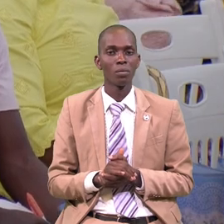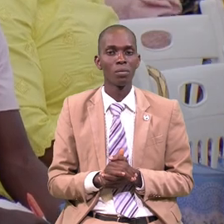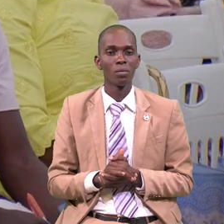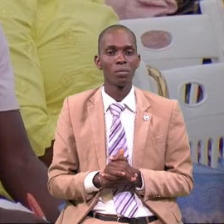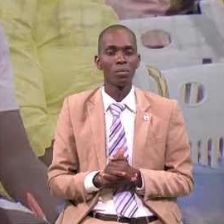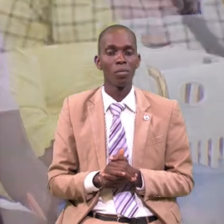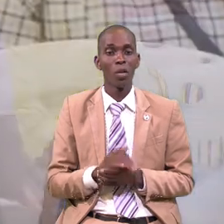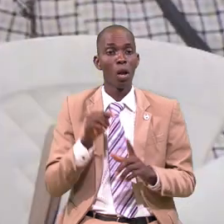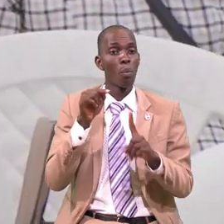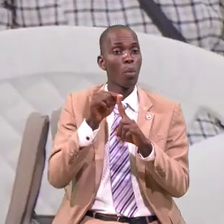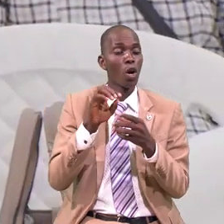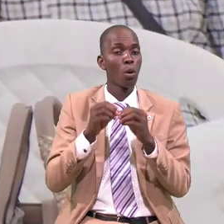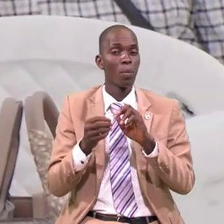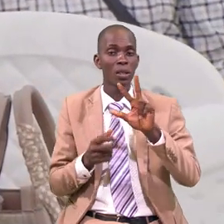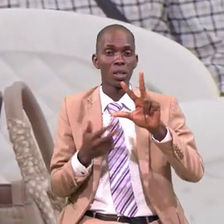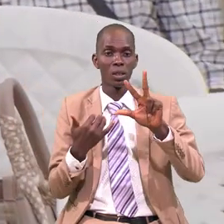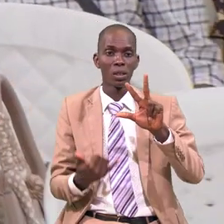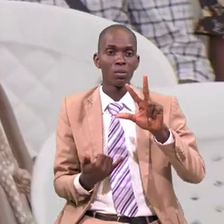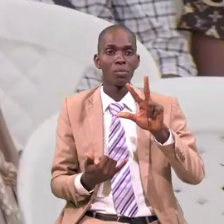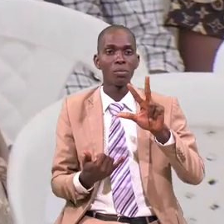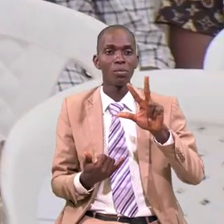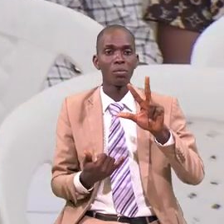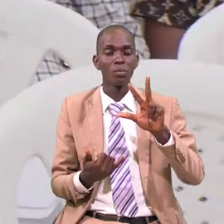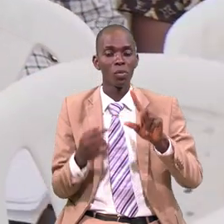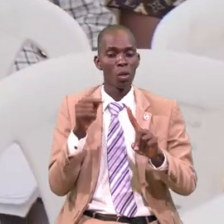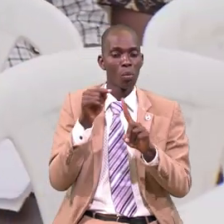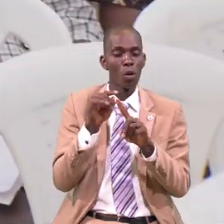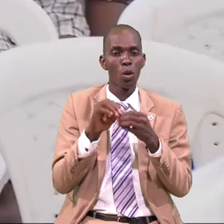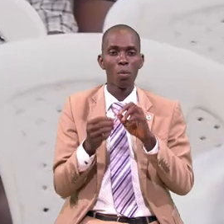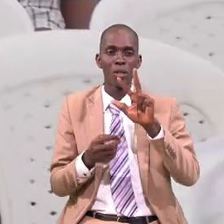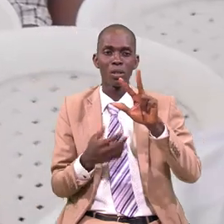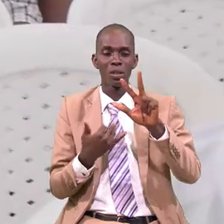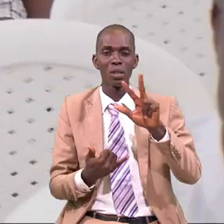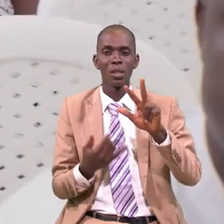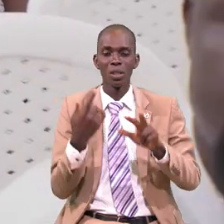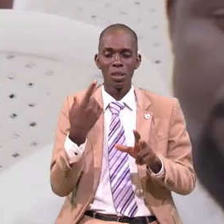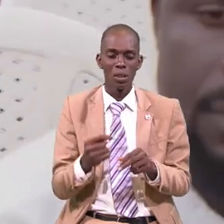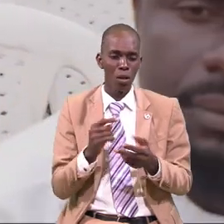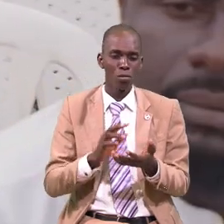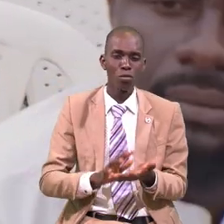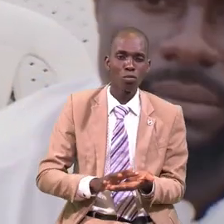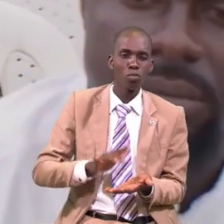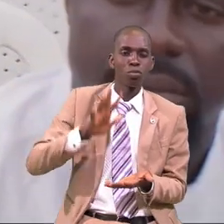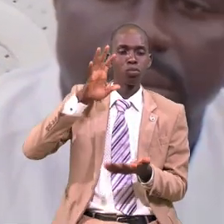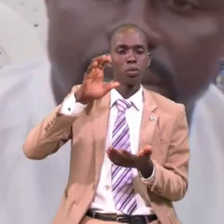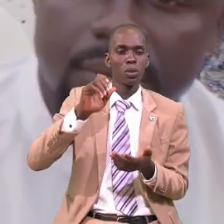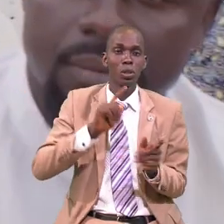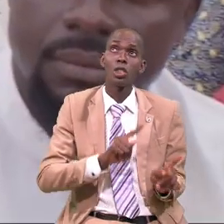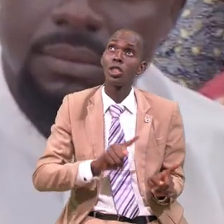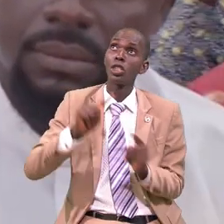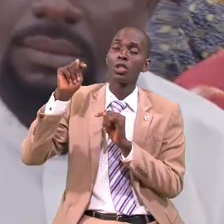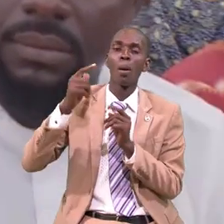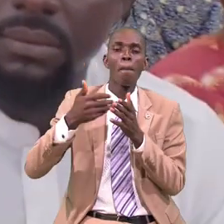We come to point number three now. Point number three is the glorious translation before the